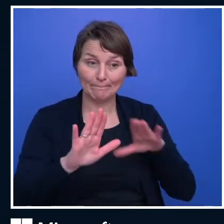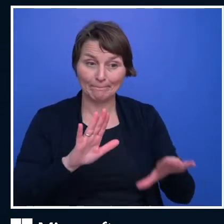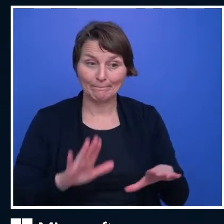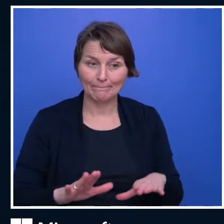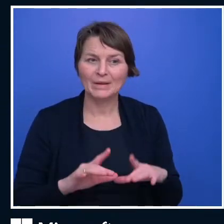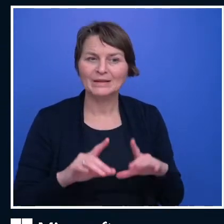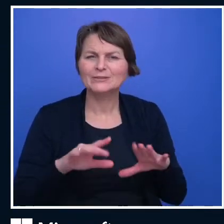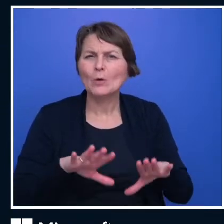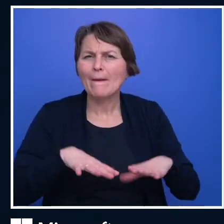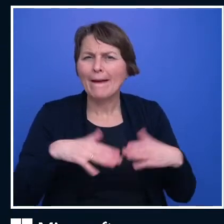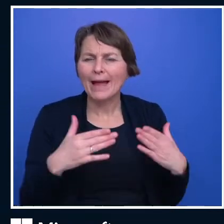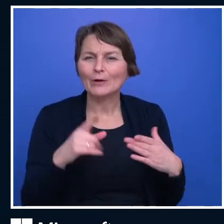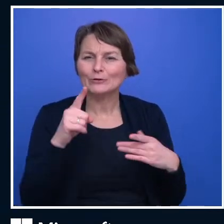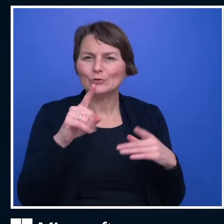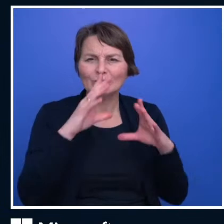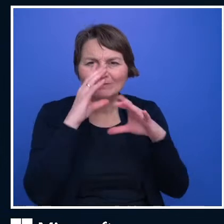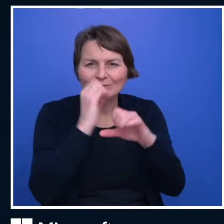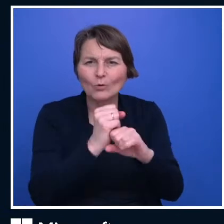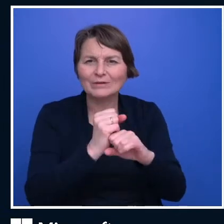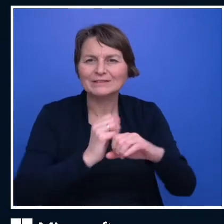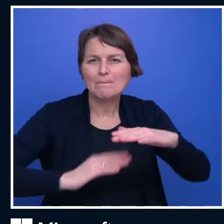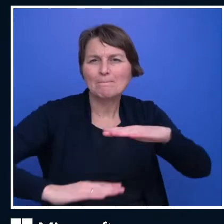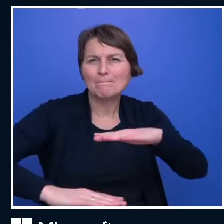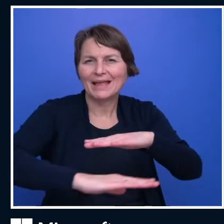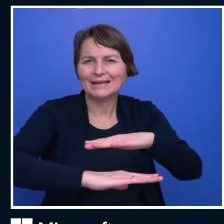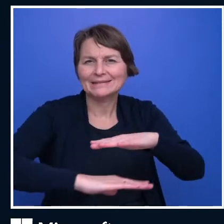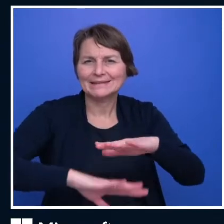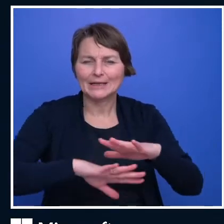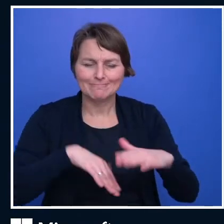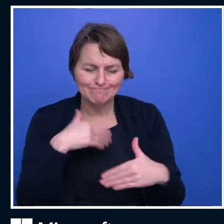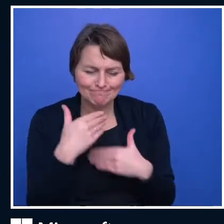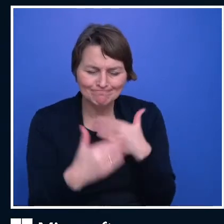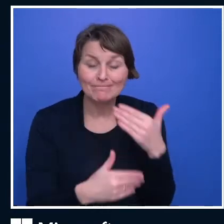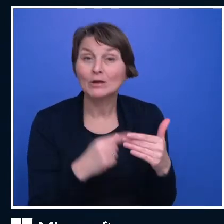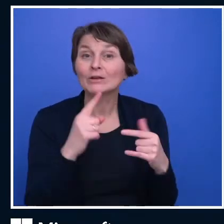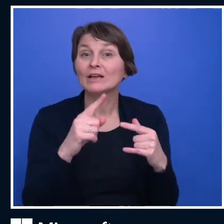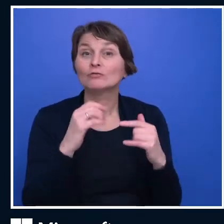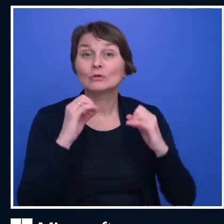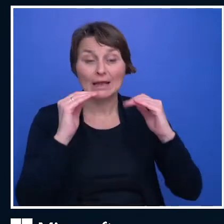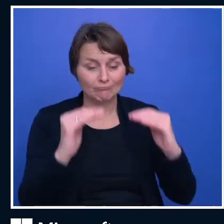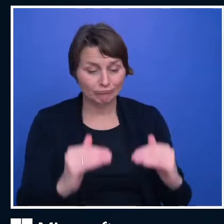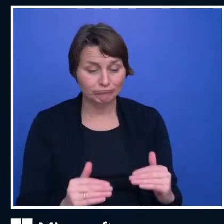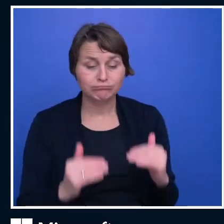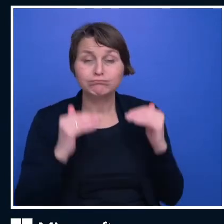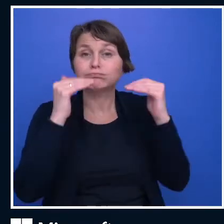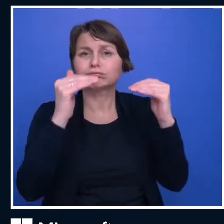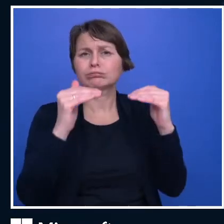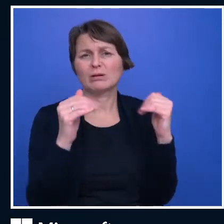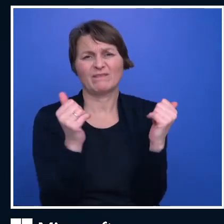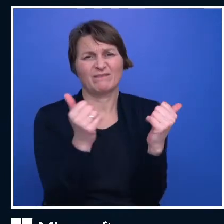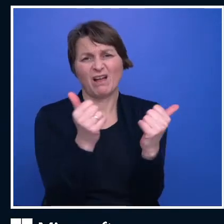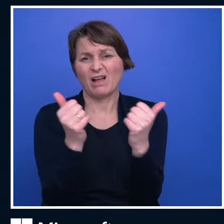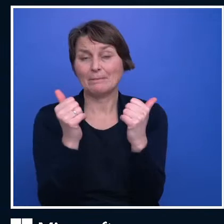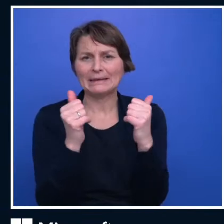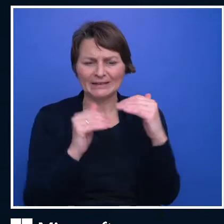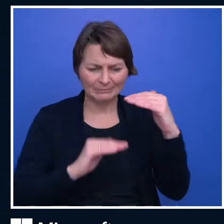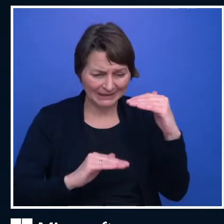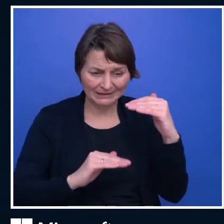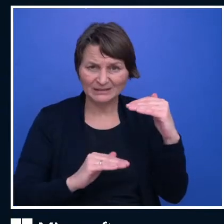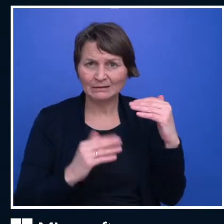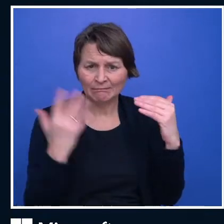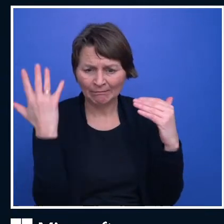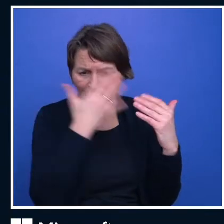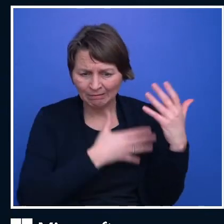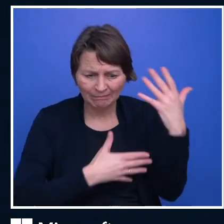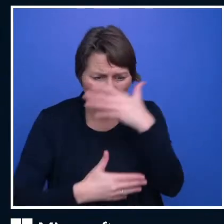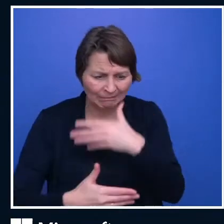basics, because even if you try to do the most advanced stuffs, but if your basics are not clear, it may be a really challenging task